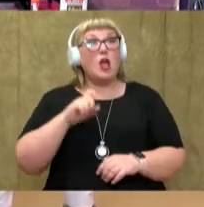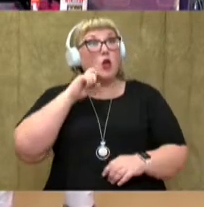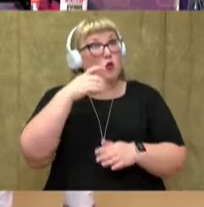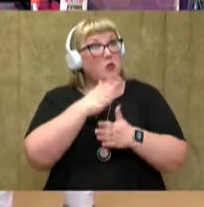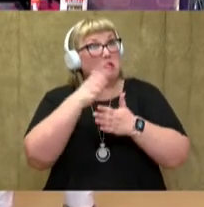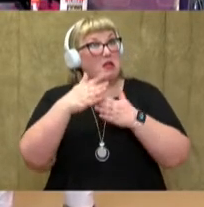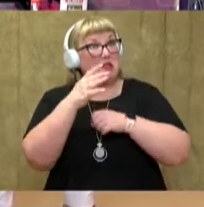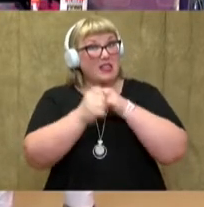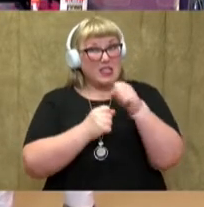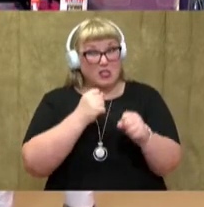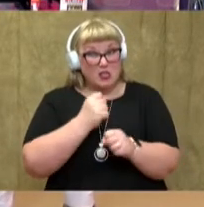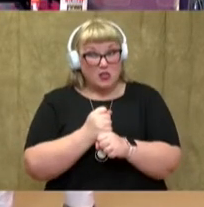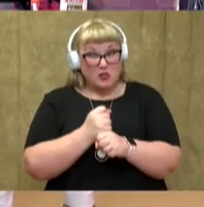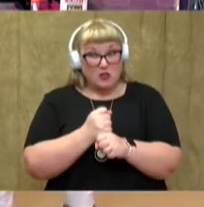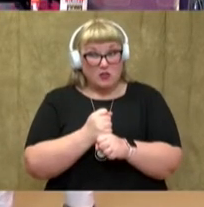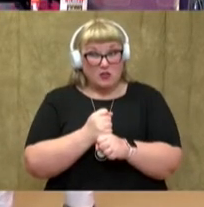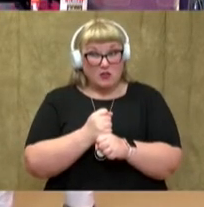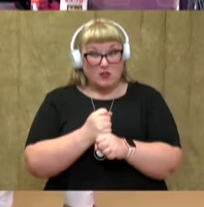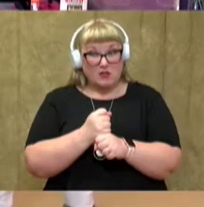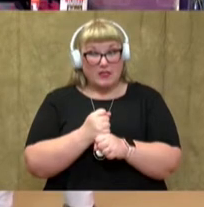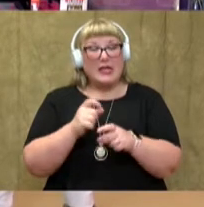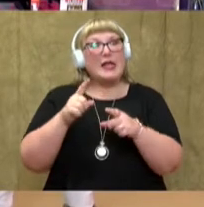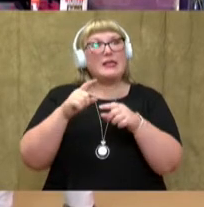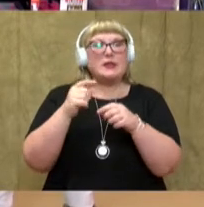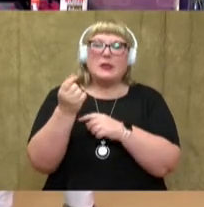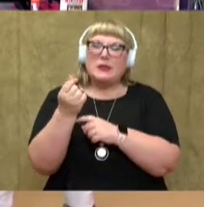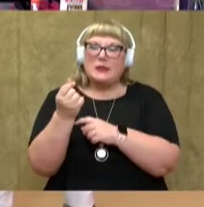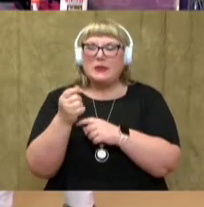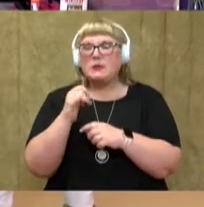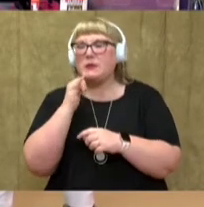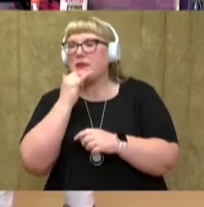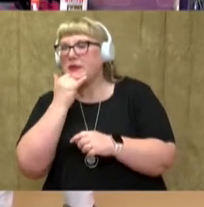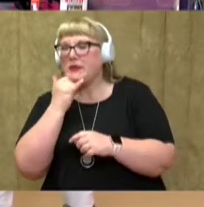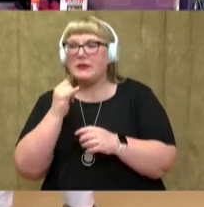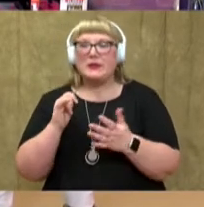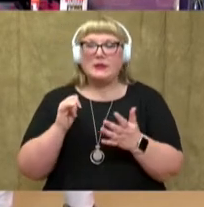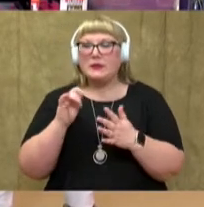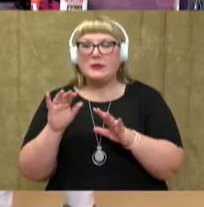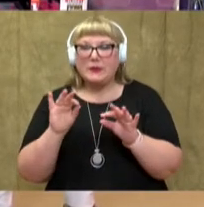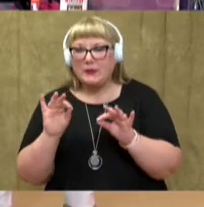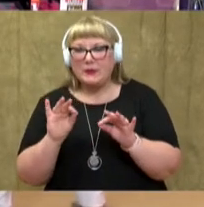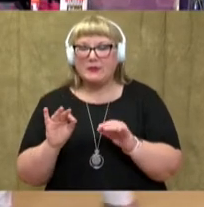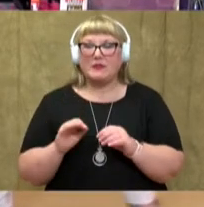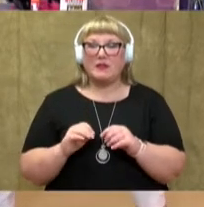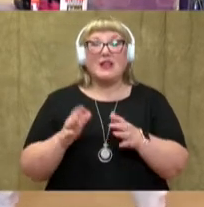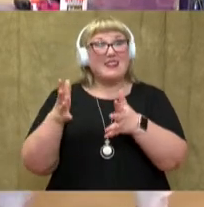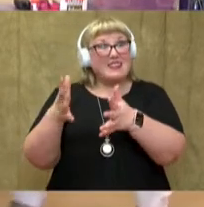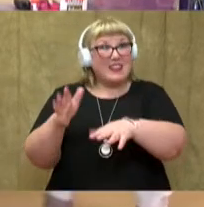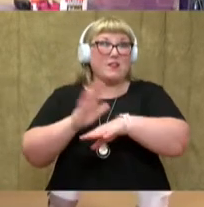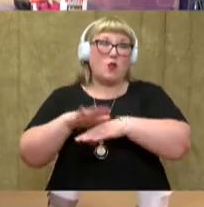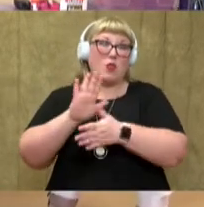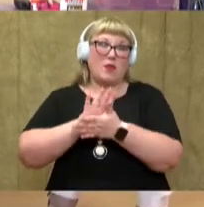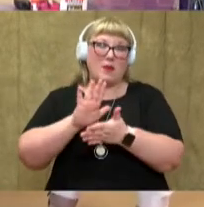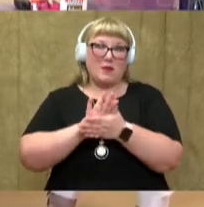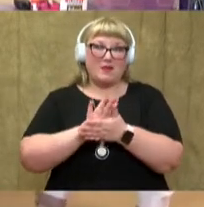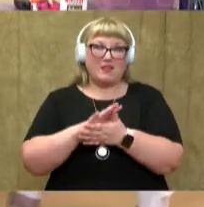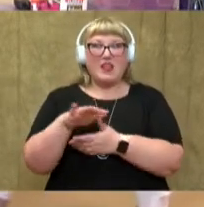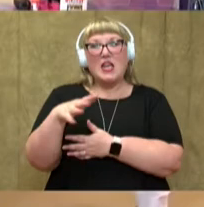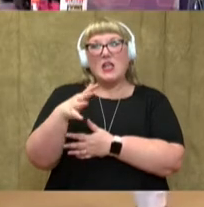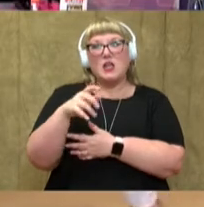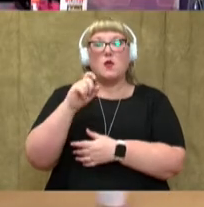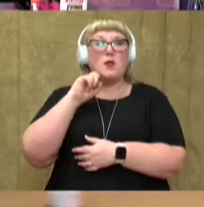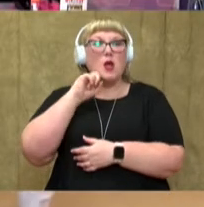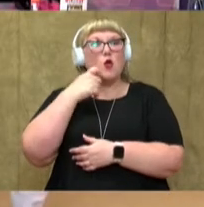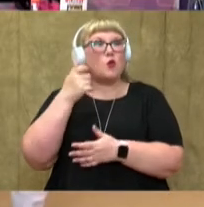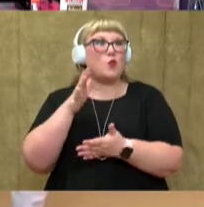year, all the little mistakes or artwork is left on the paper. So it kind of makes a cool